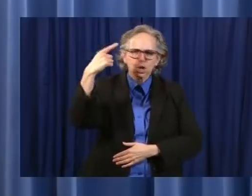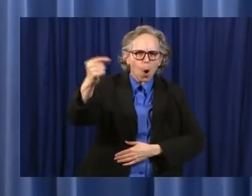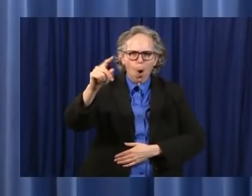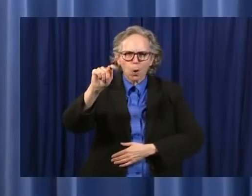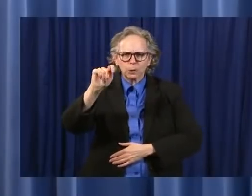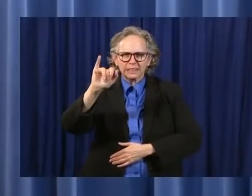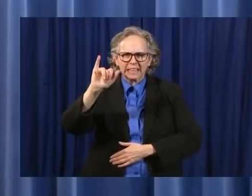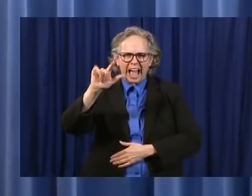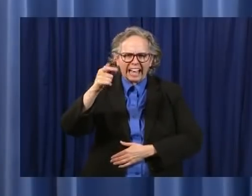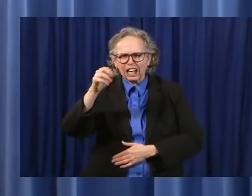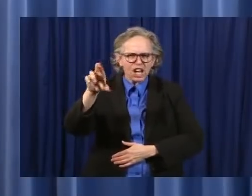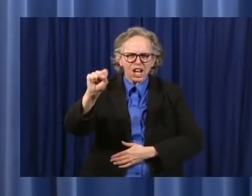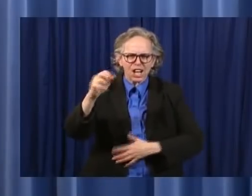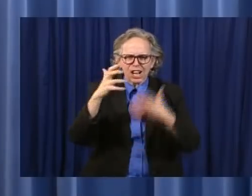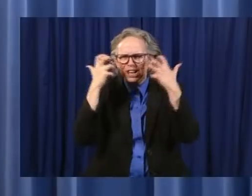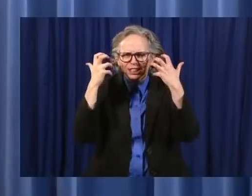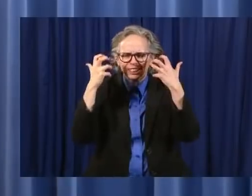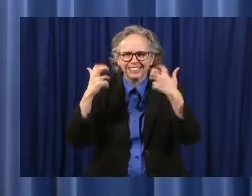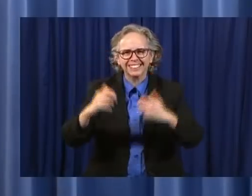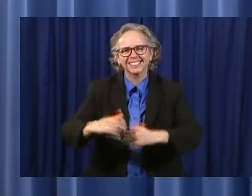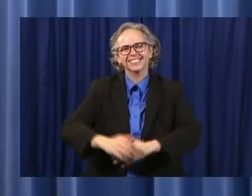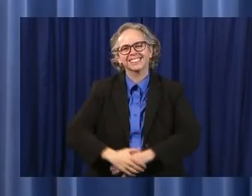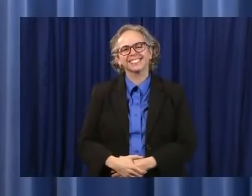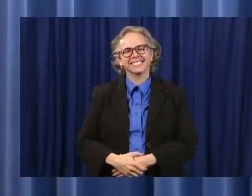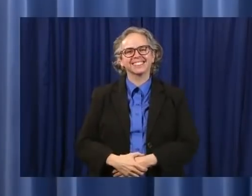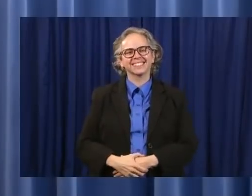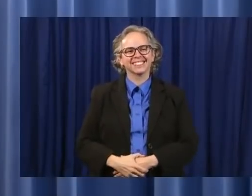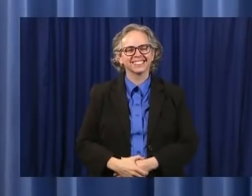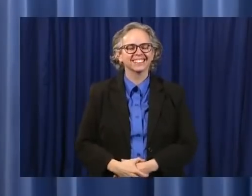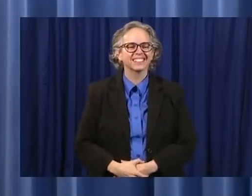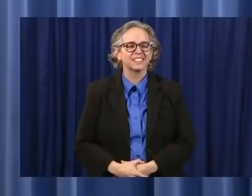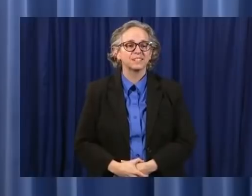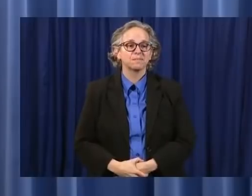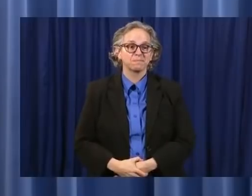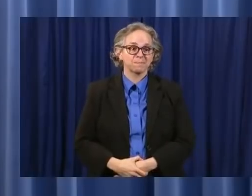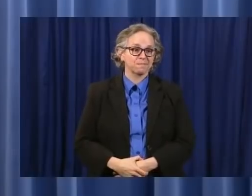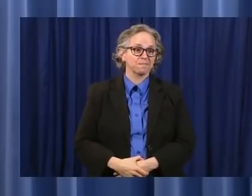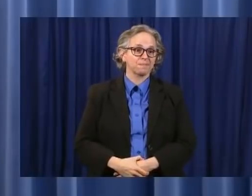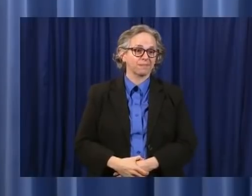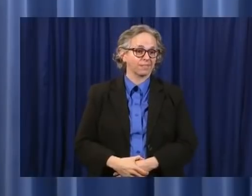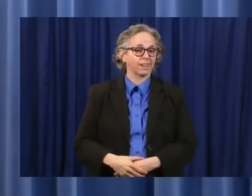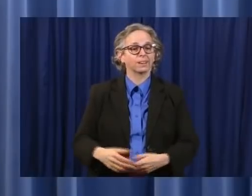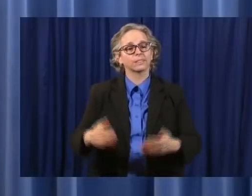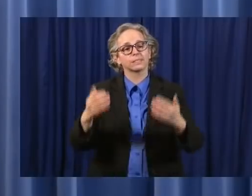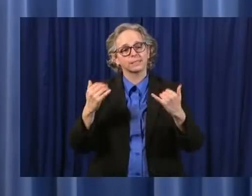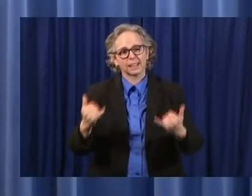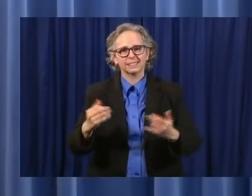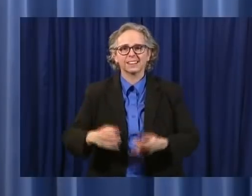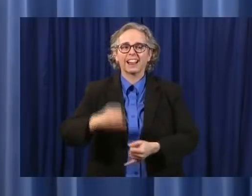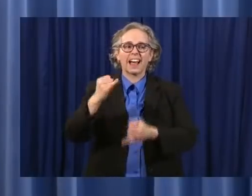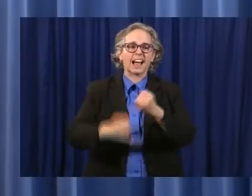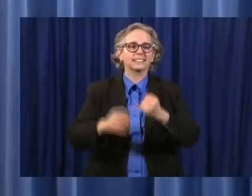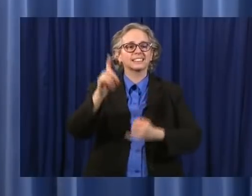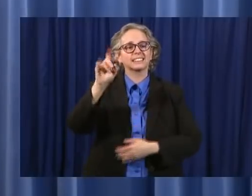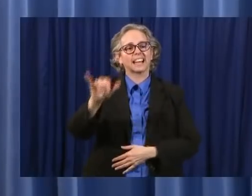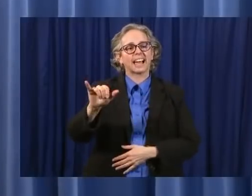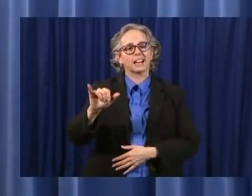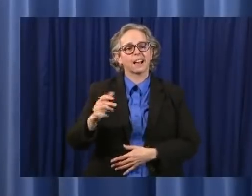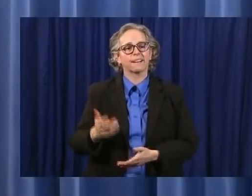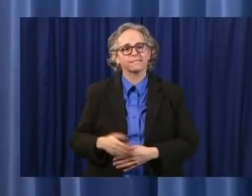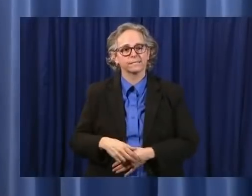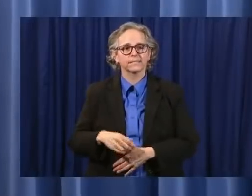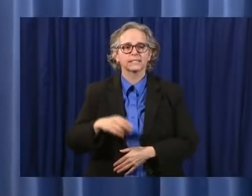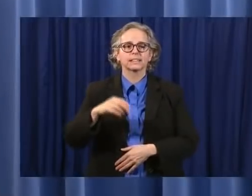Today also wraps up Ohio's first official celebration of Native Plant Month. Last July, I signed House